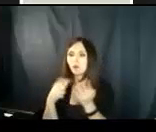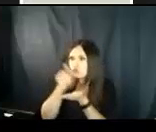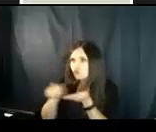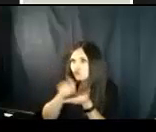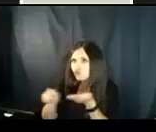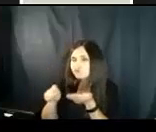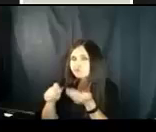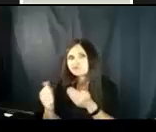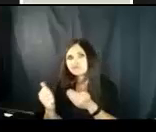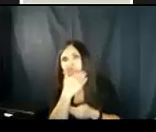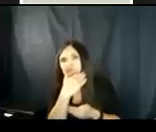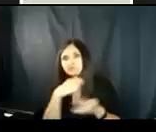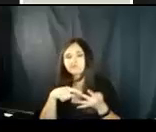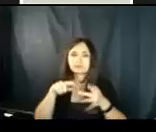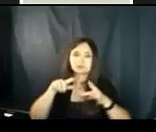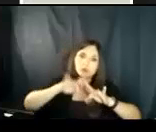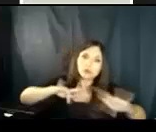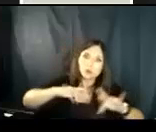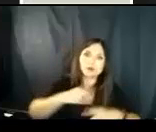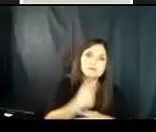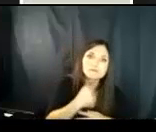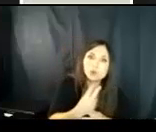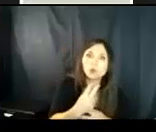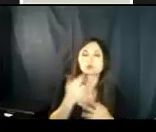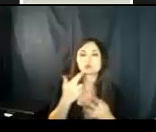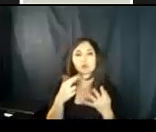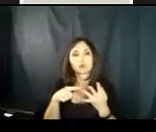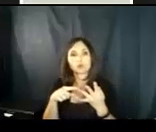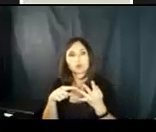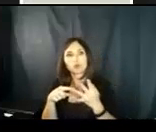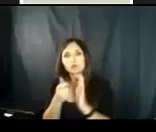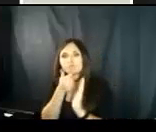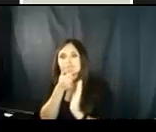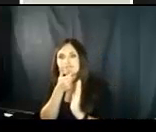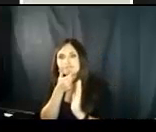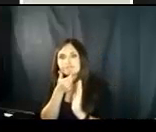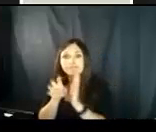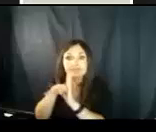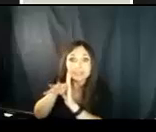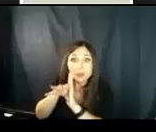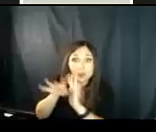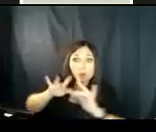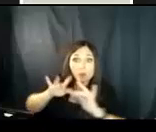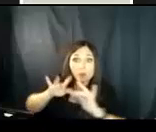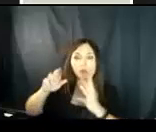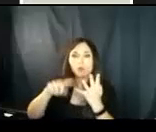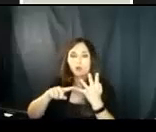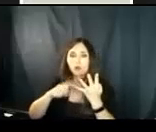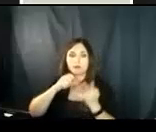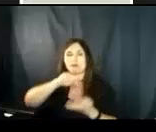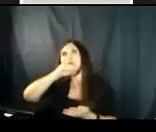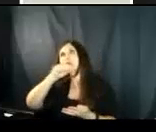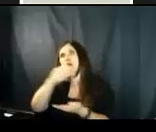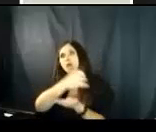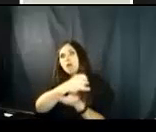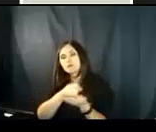it's recording their voice, maybe they want to record a video, maybe they're great, they love drawing, and that's how they want